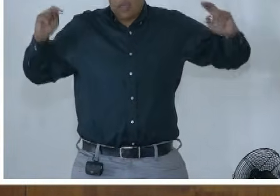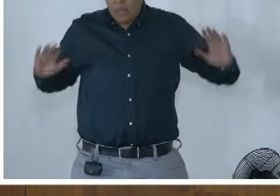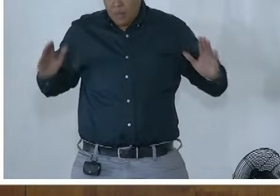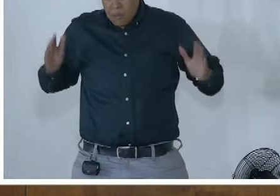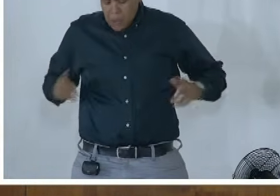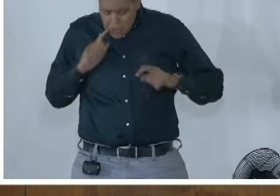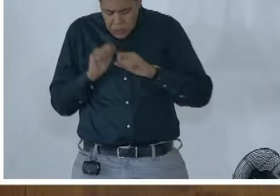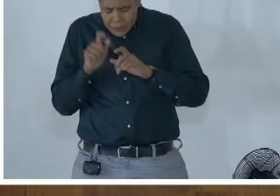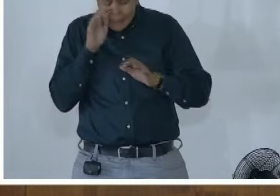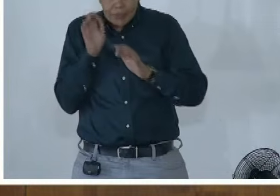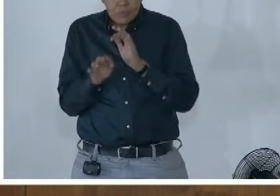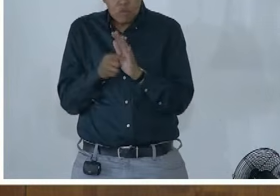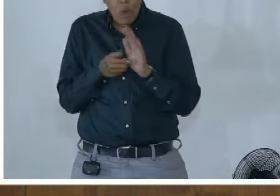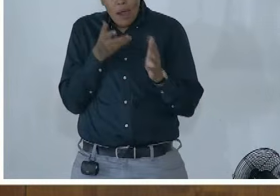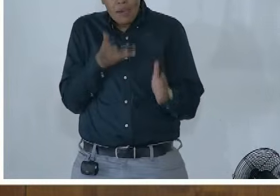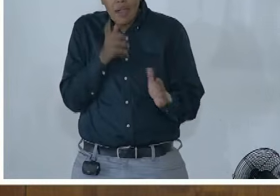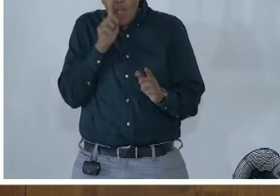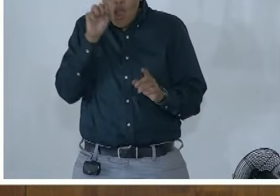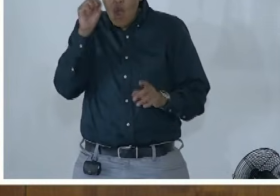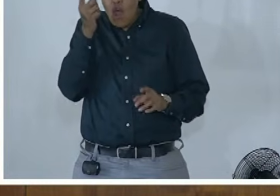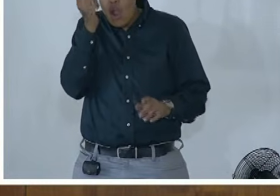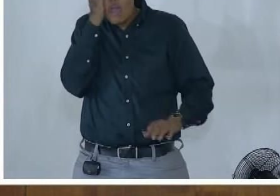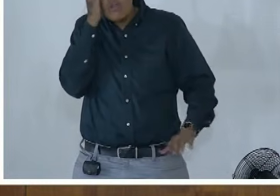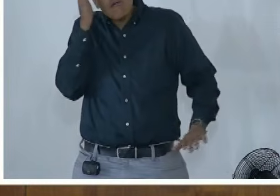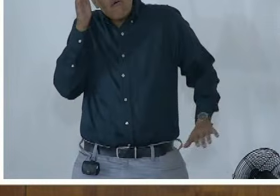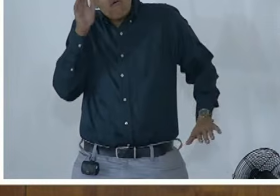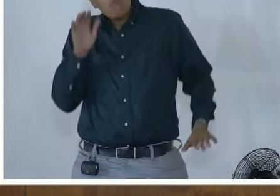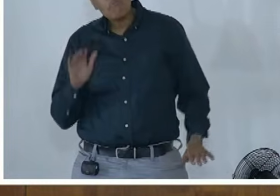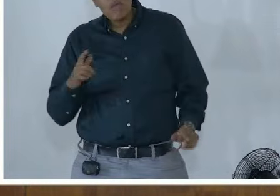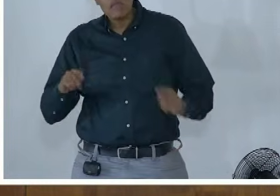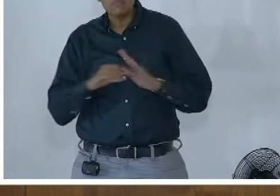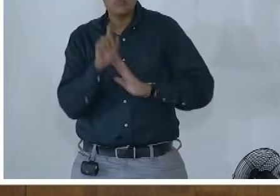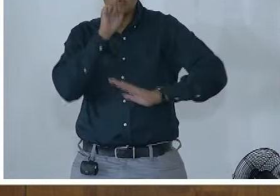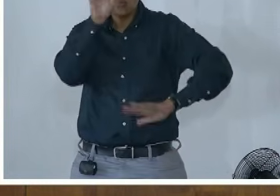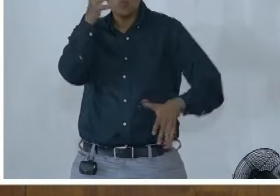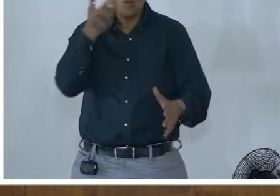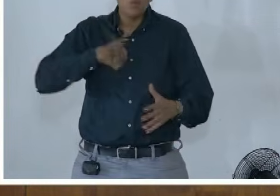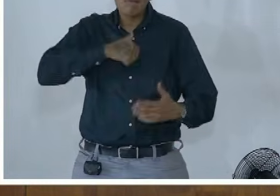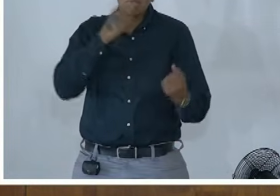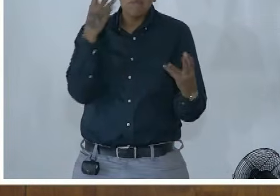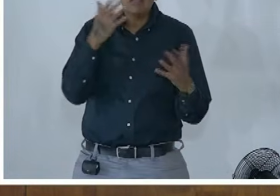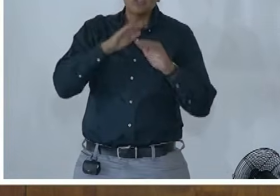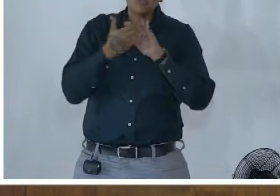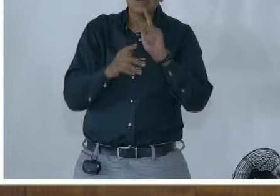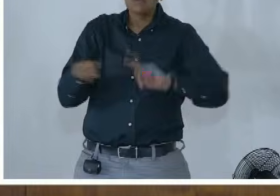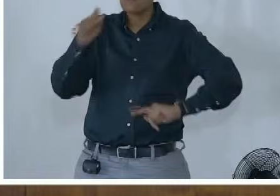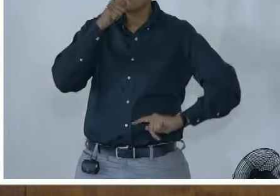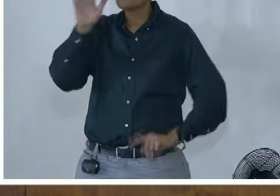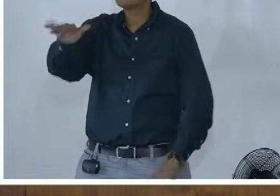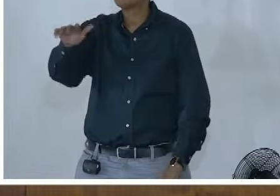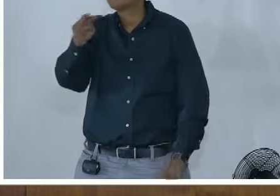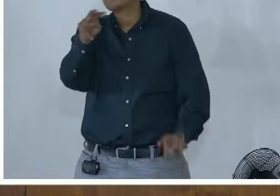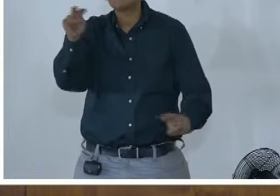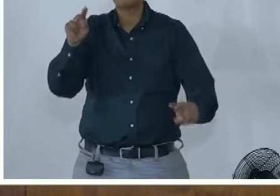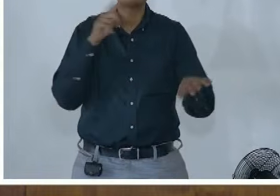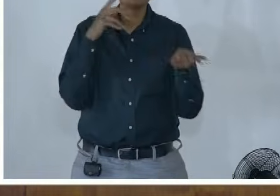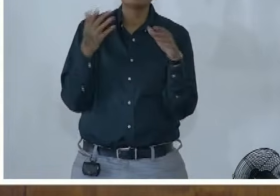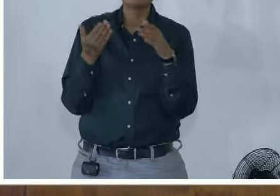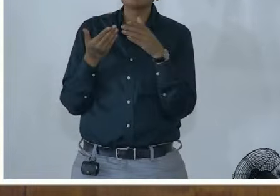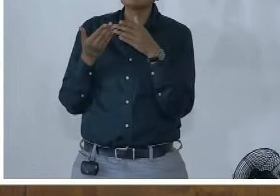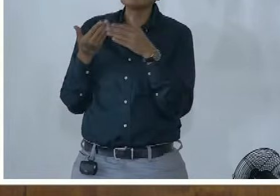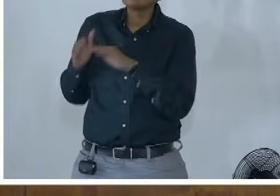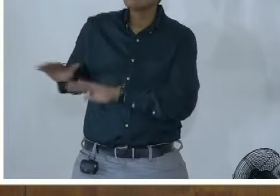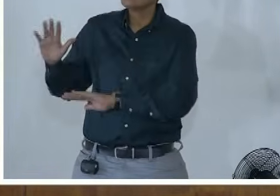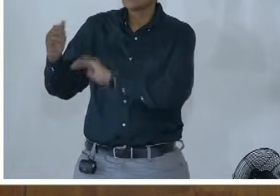is simply required to be ordinarily resident. And the truth is we have a number of Jamaicans who divide their